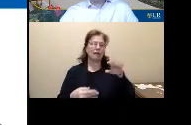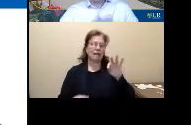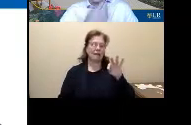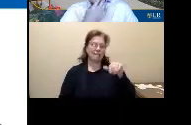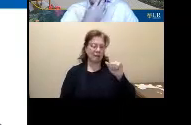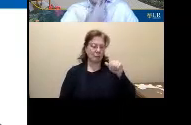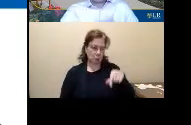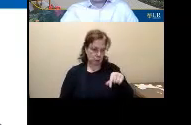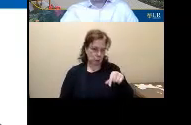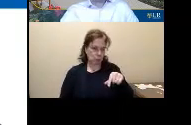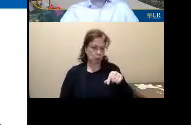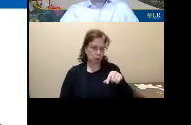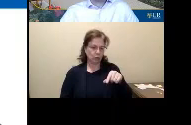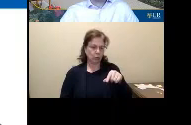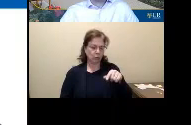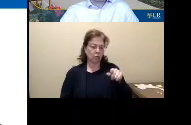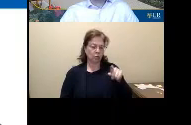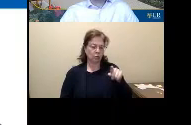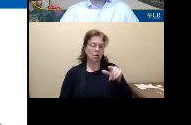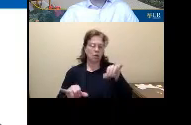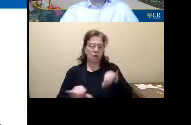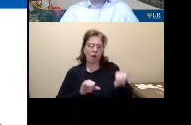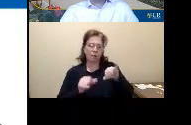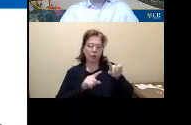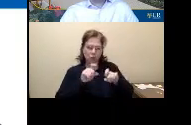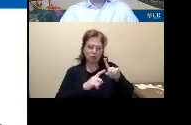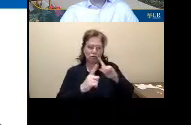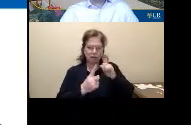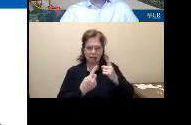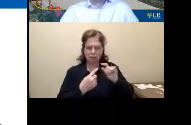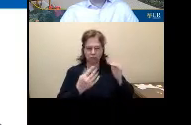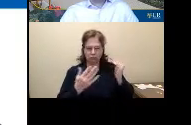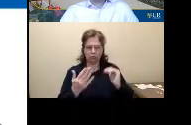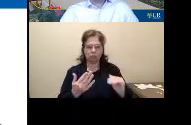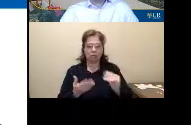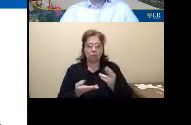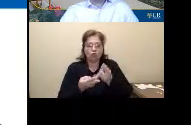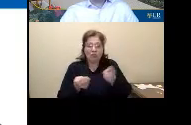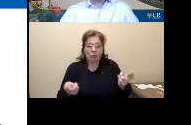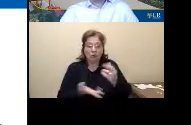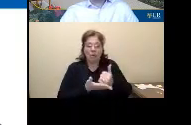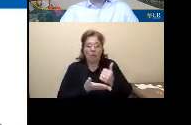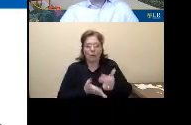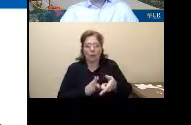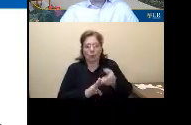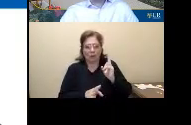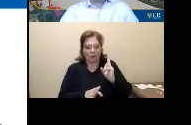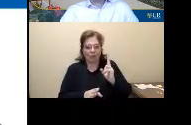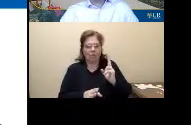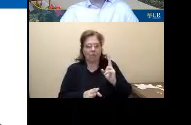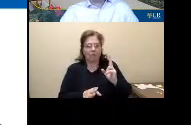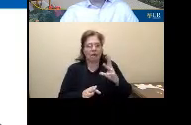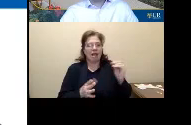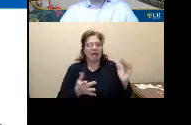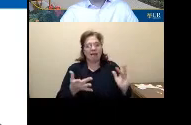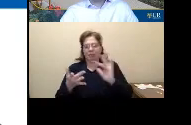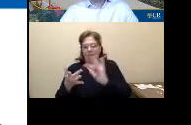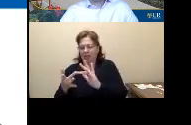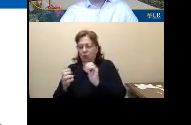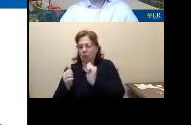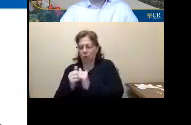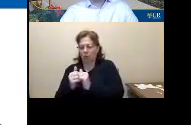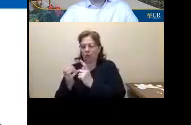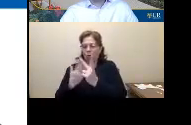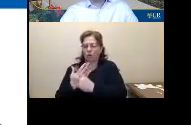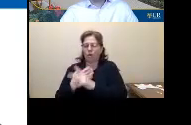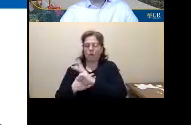15 commonly asked questions and answers. We have resources to quit smoking and links into the Wilmot Cancer Center Smoking Cessation